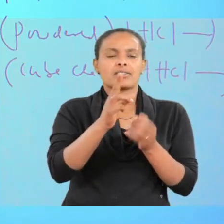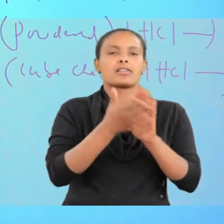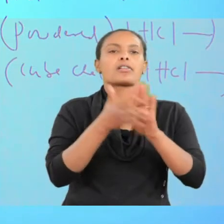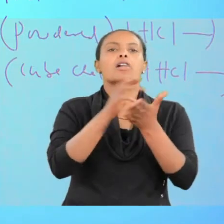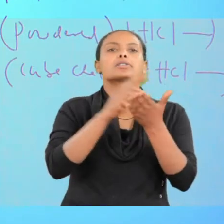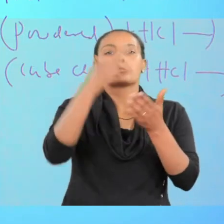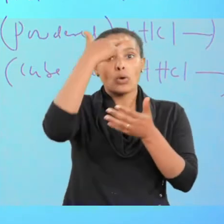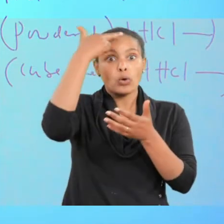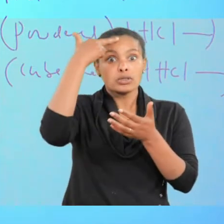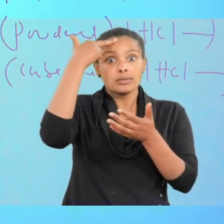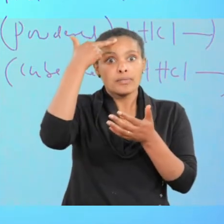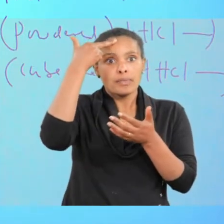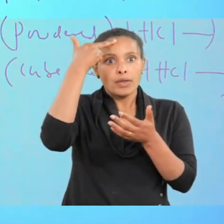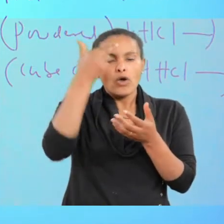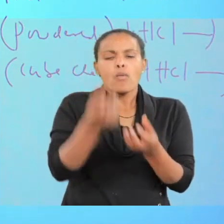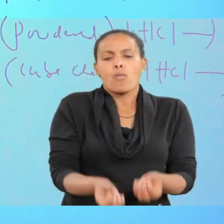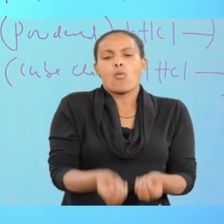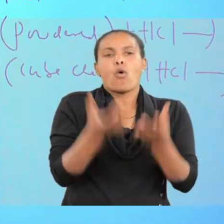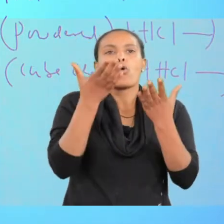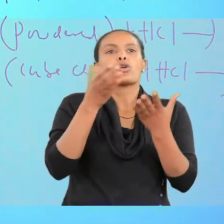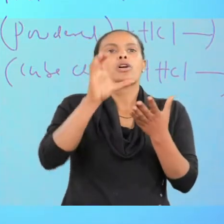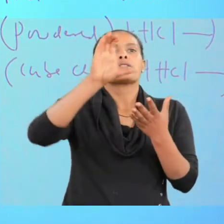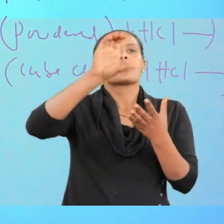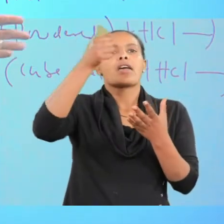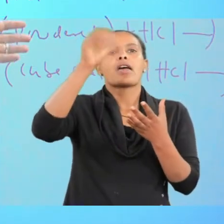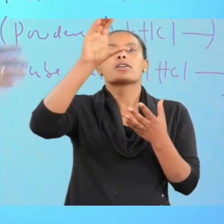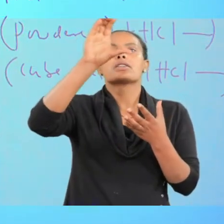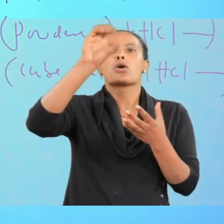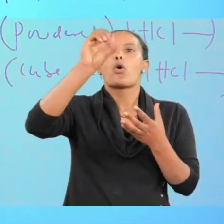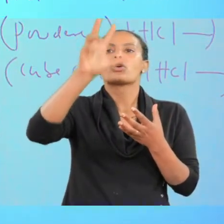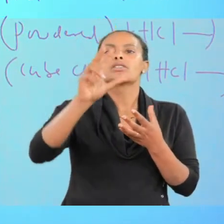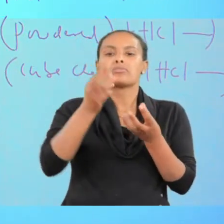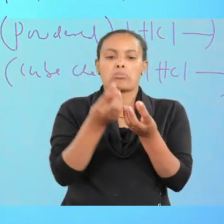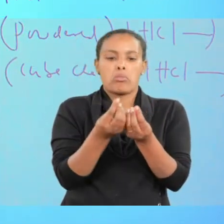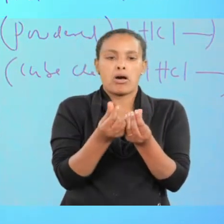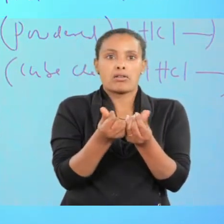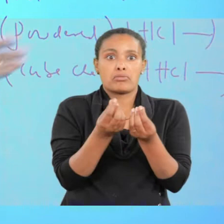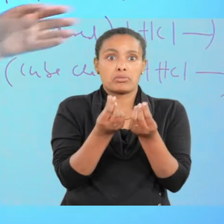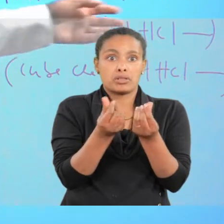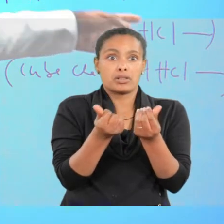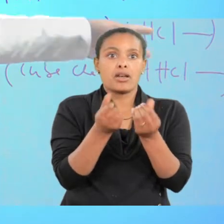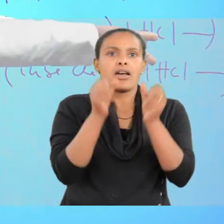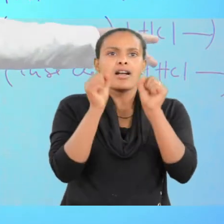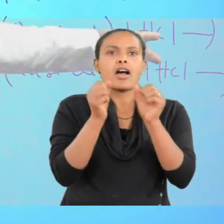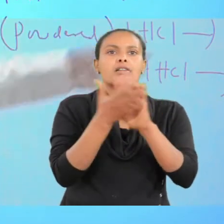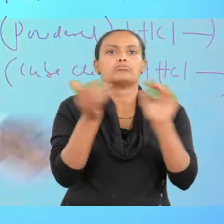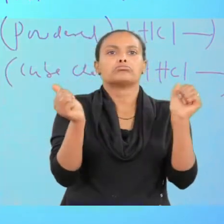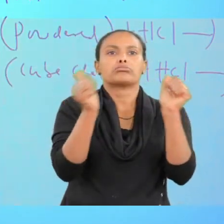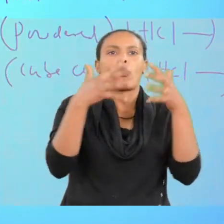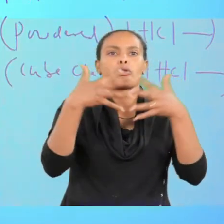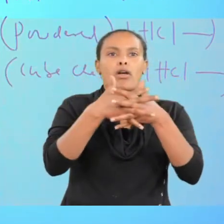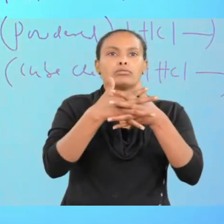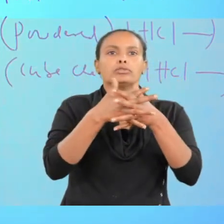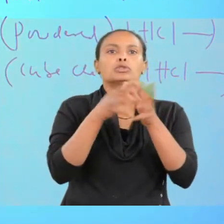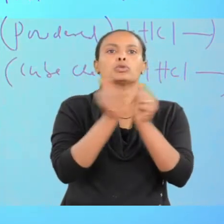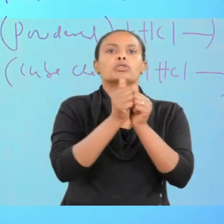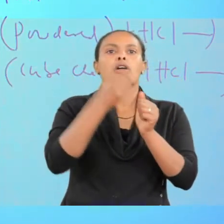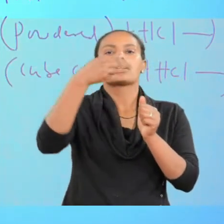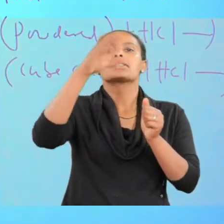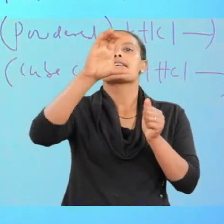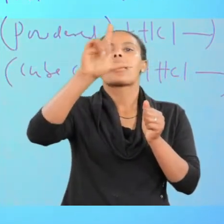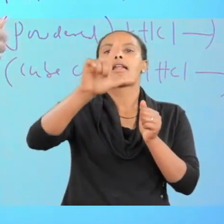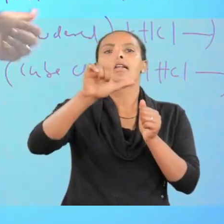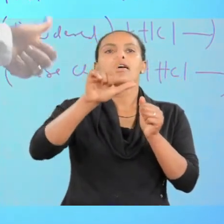because more calcium carbonate powdered can contact with hydrochloric acid.